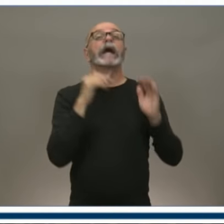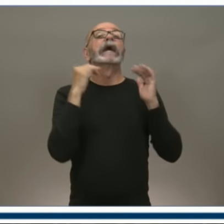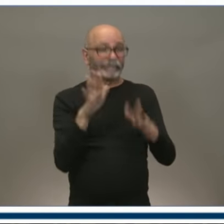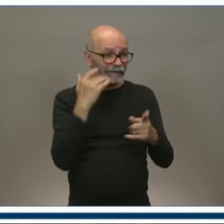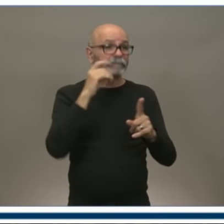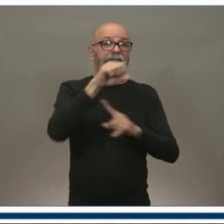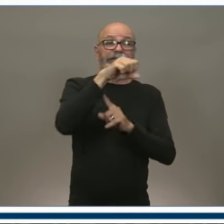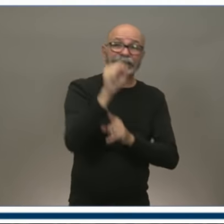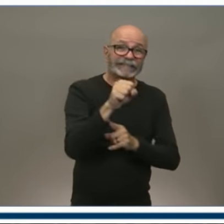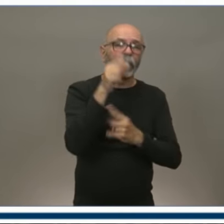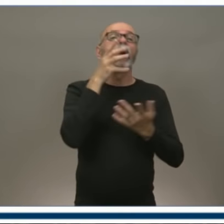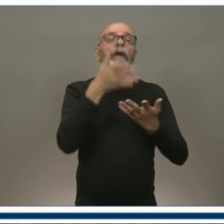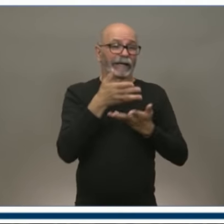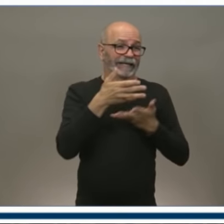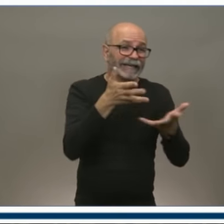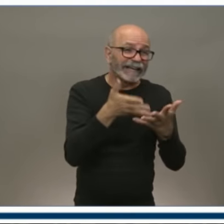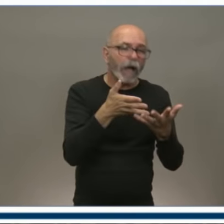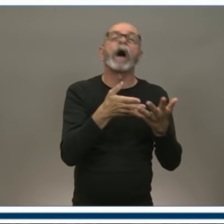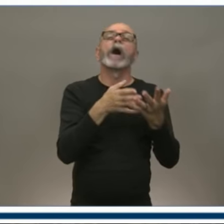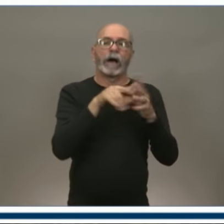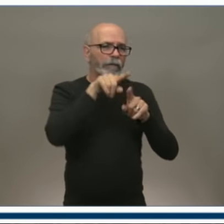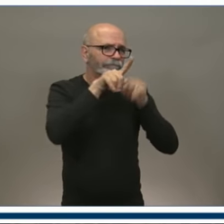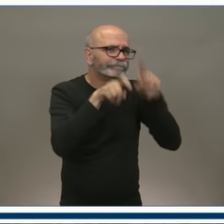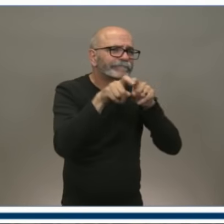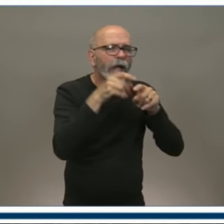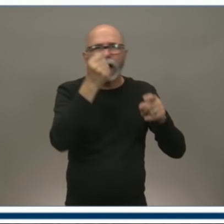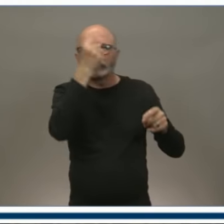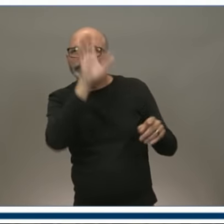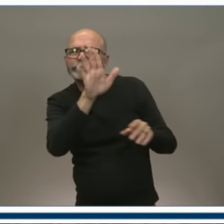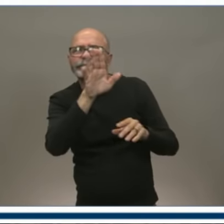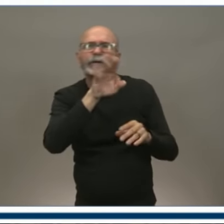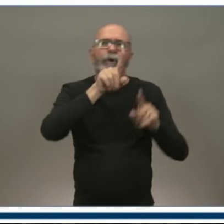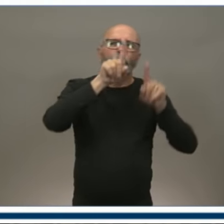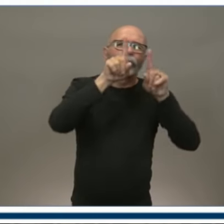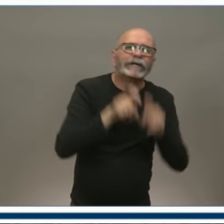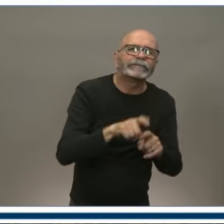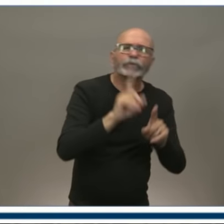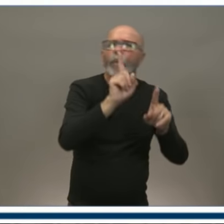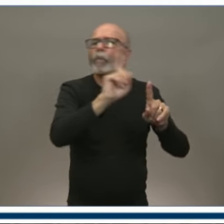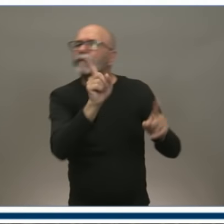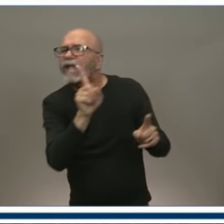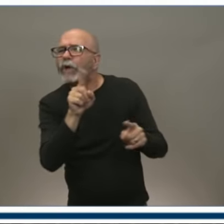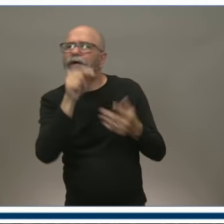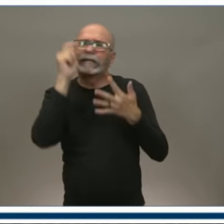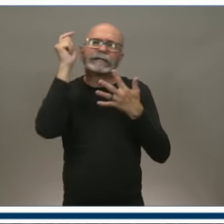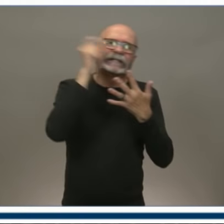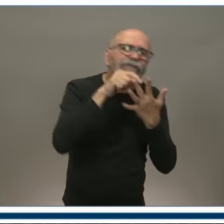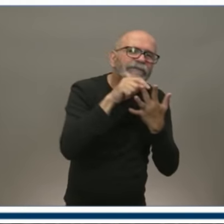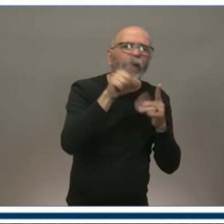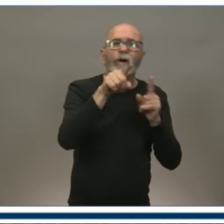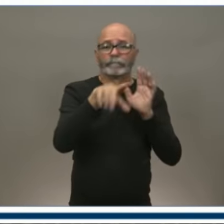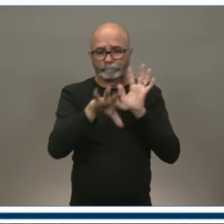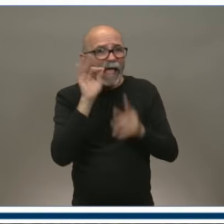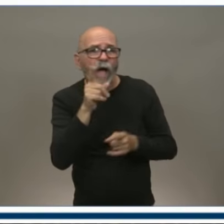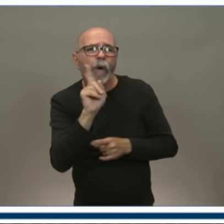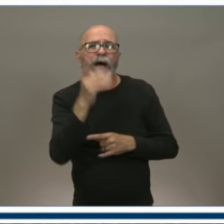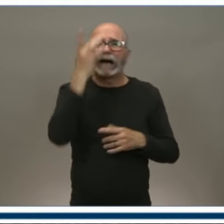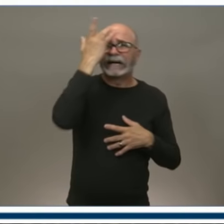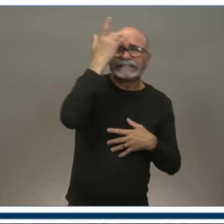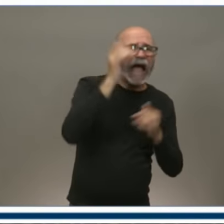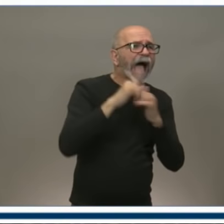our interviewing in terms of to understand where that person has been, where they might have been infected, also who they might have